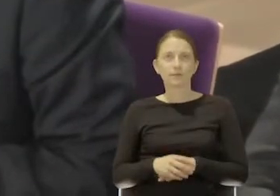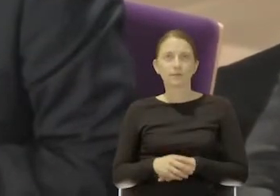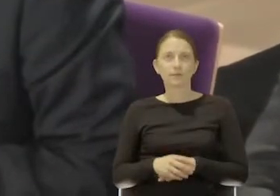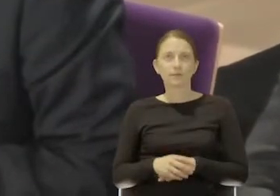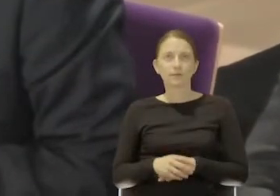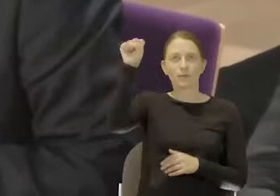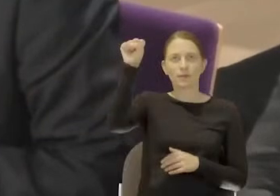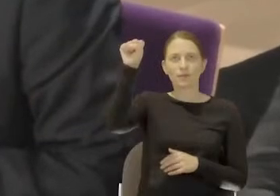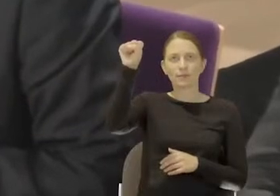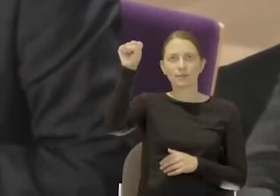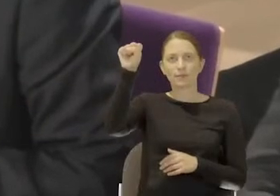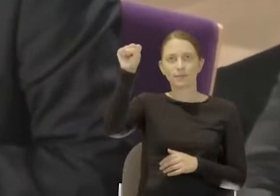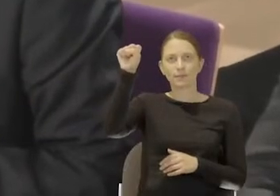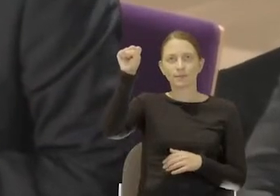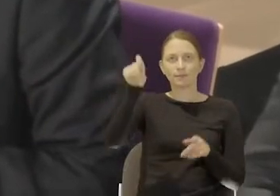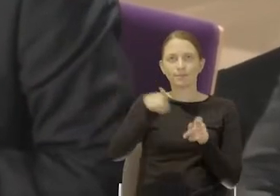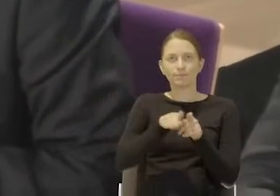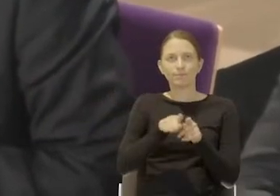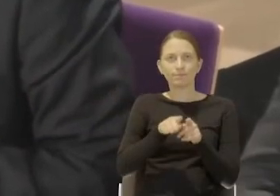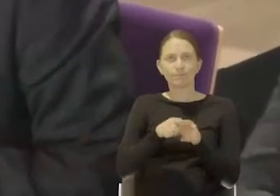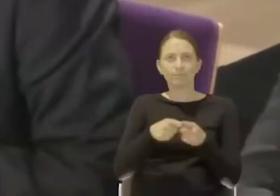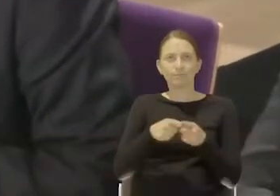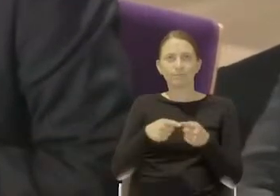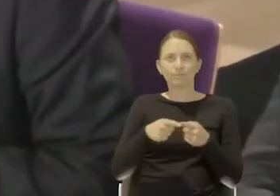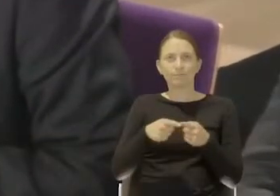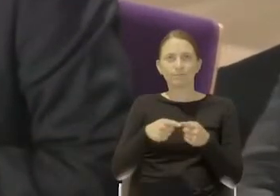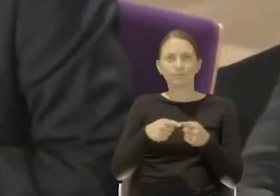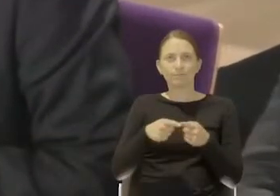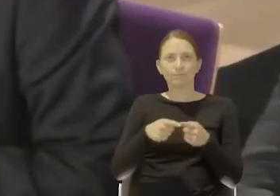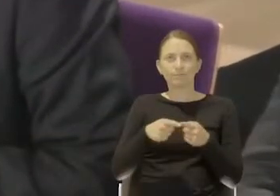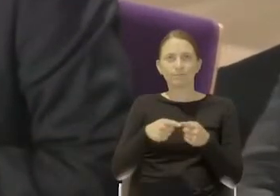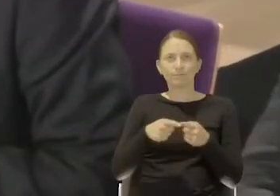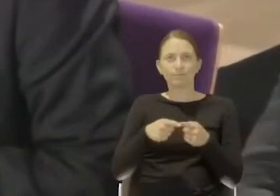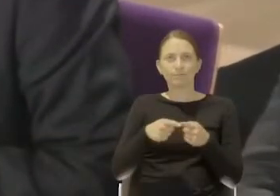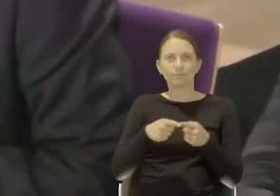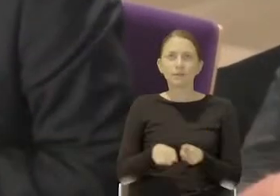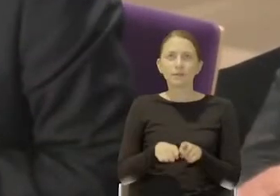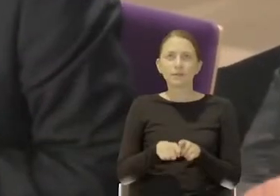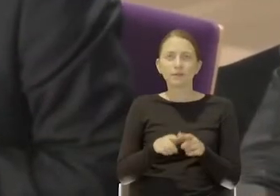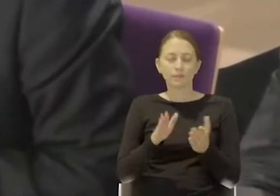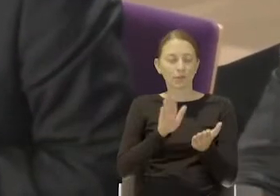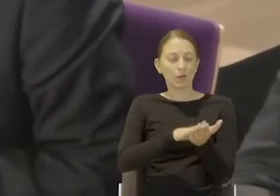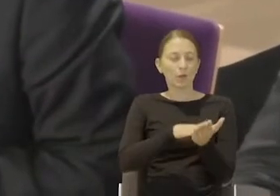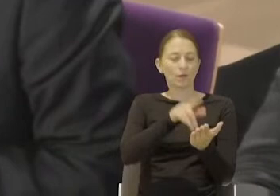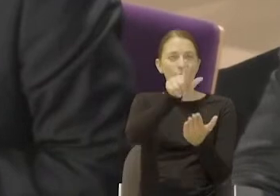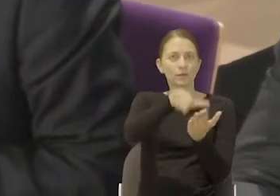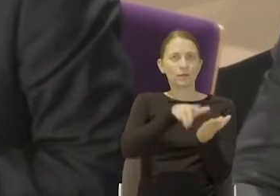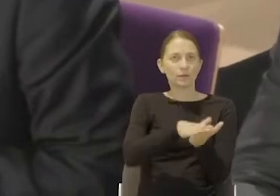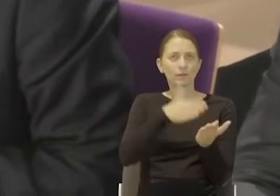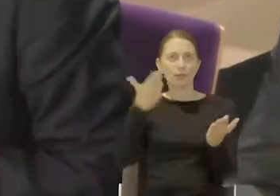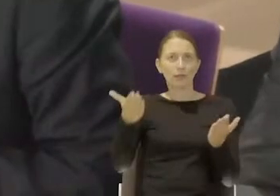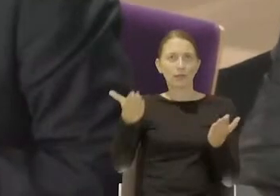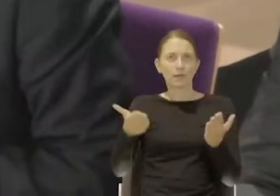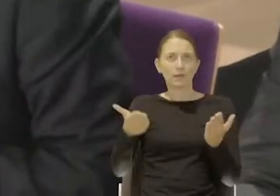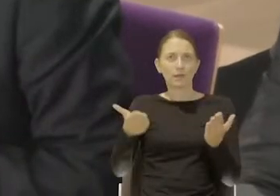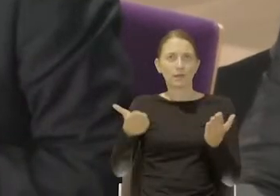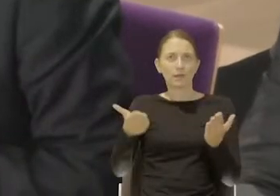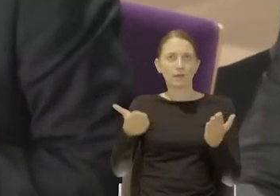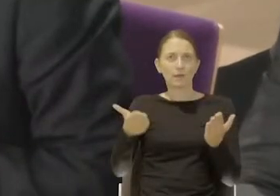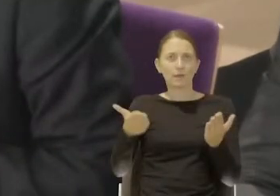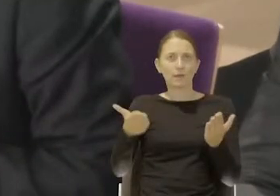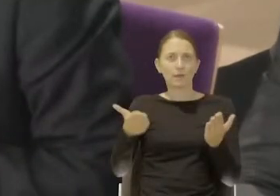2019, the so-called participatory democratic model that we apply. We also believe in